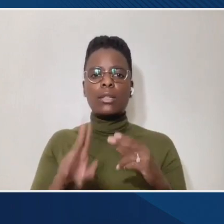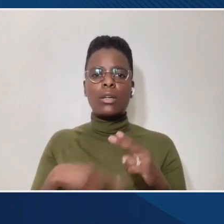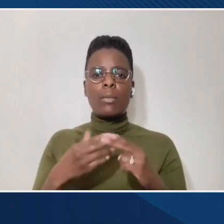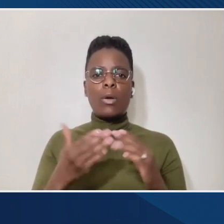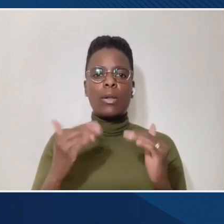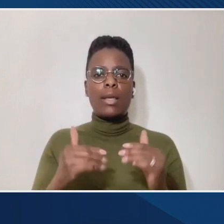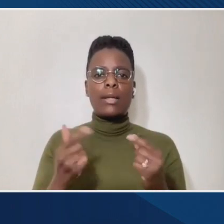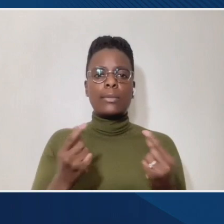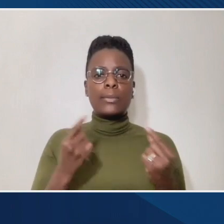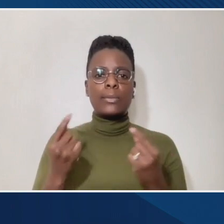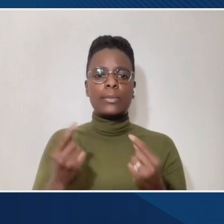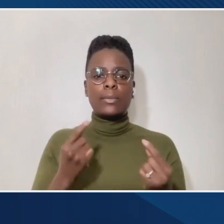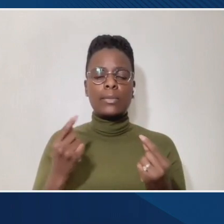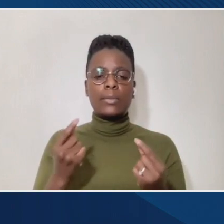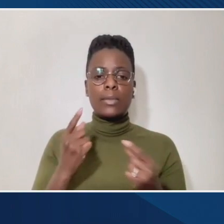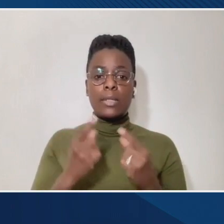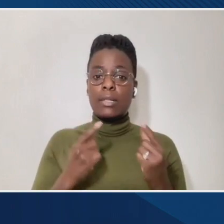I'm